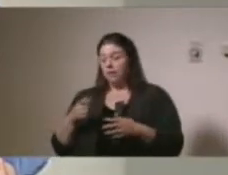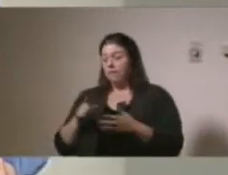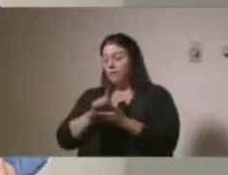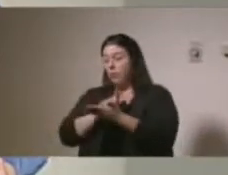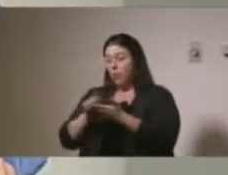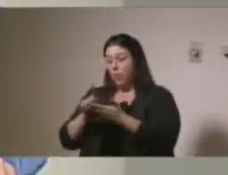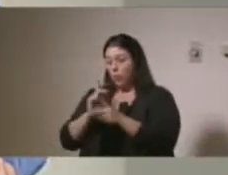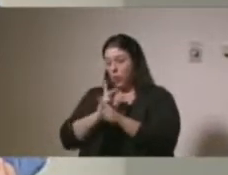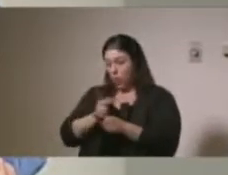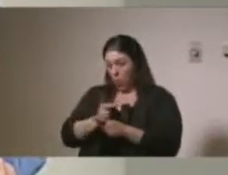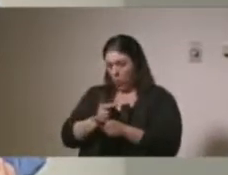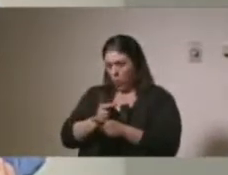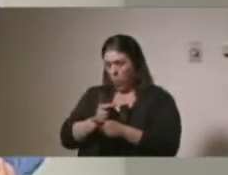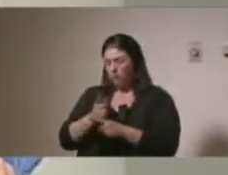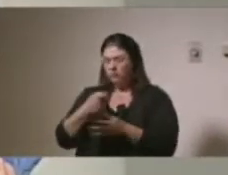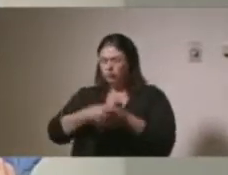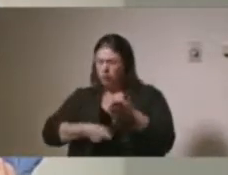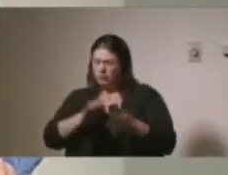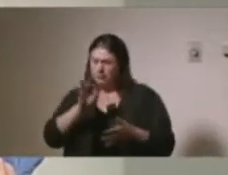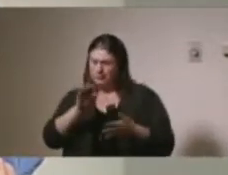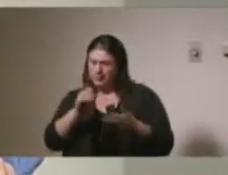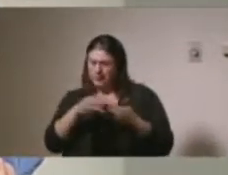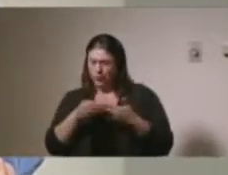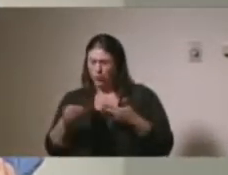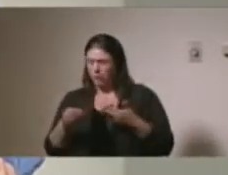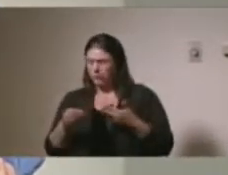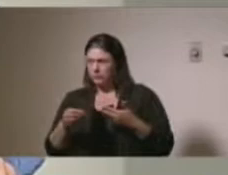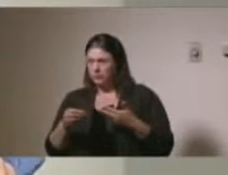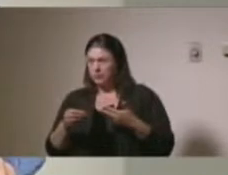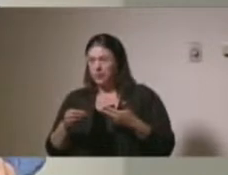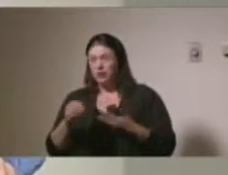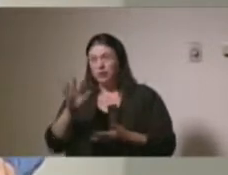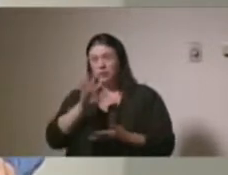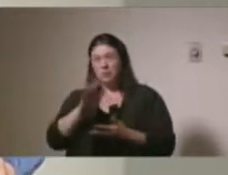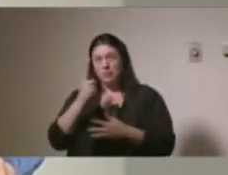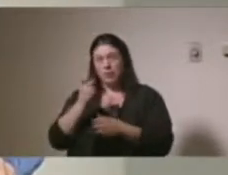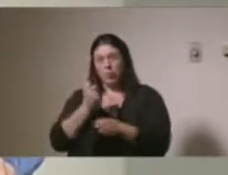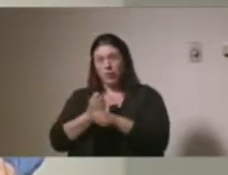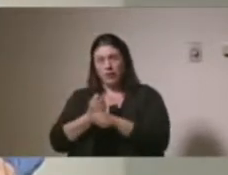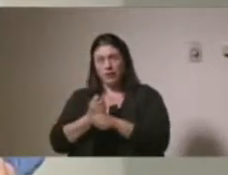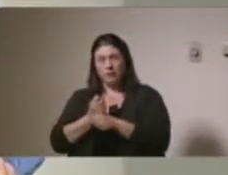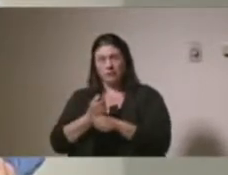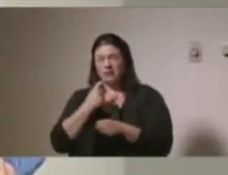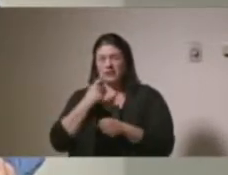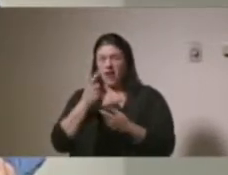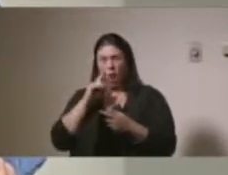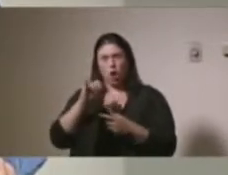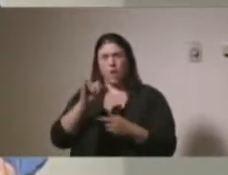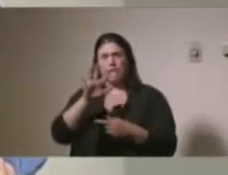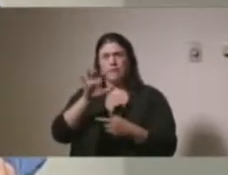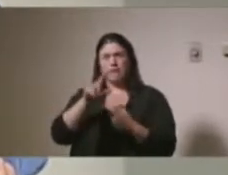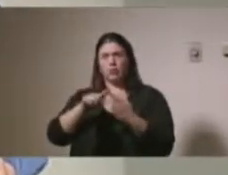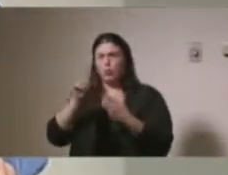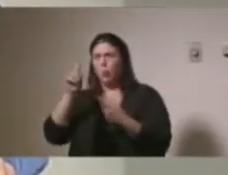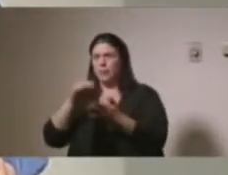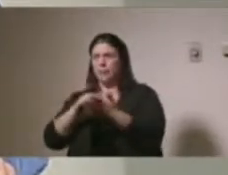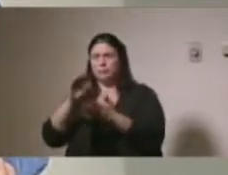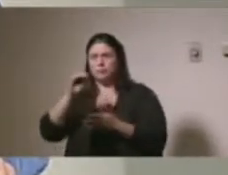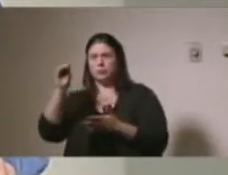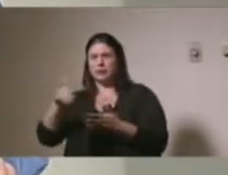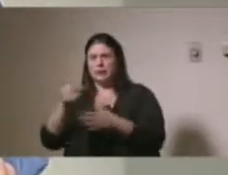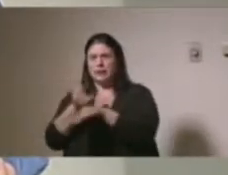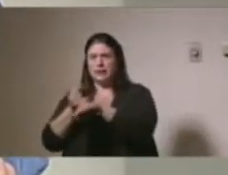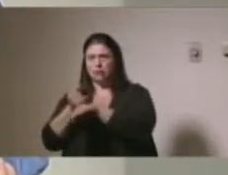loan. So you're actually looking at about 500 to 1,000% interest. But when it's a choice between keeping on